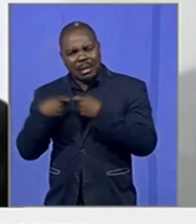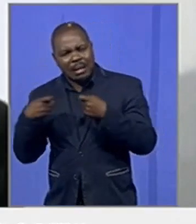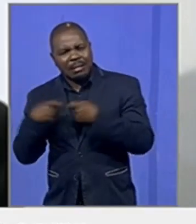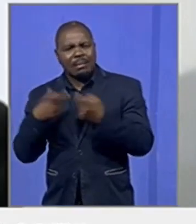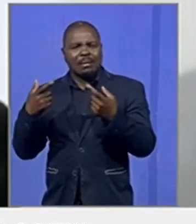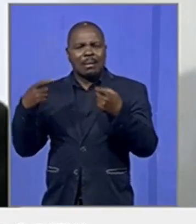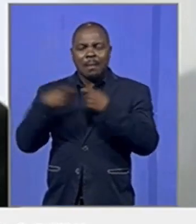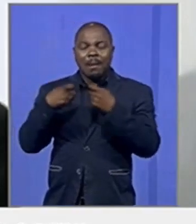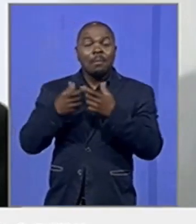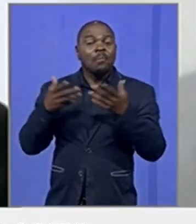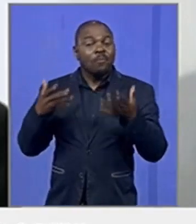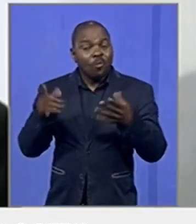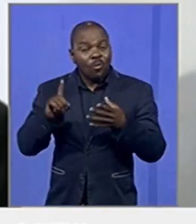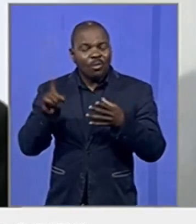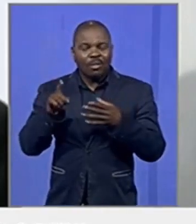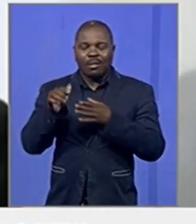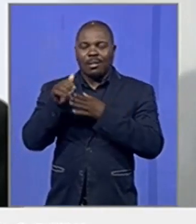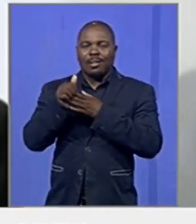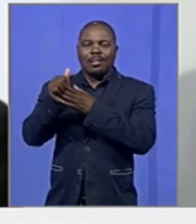for leadership